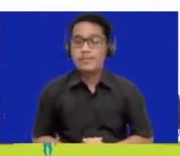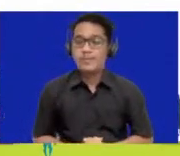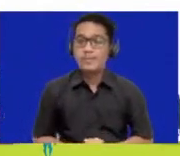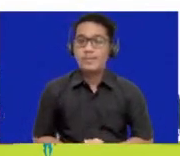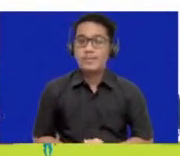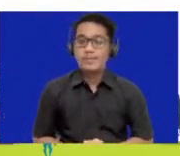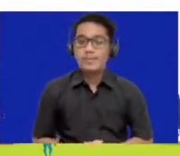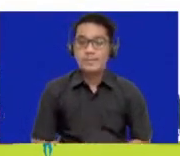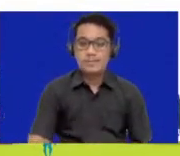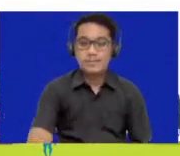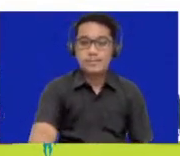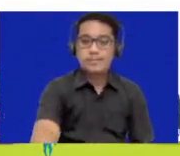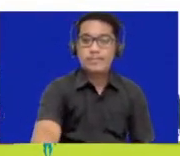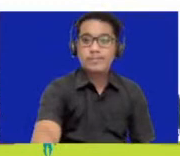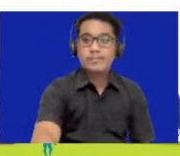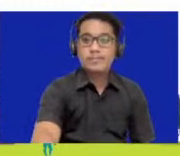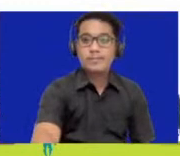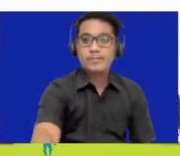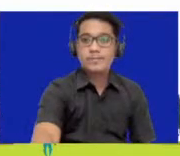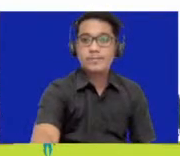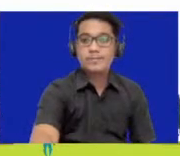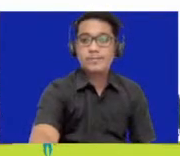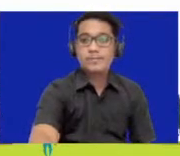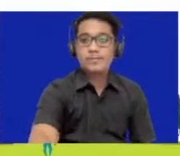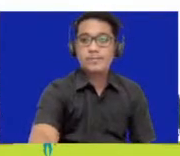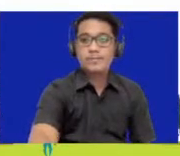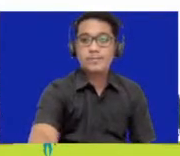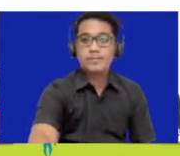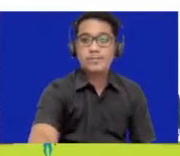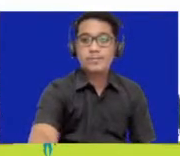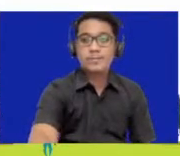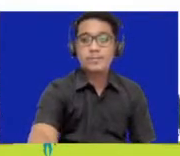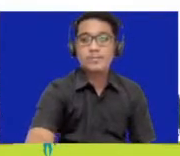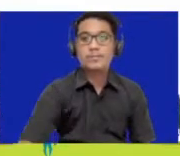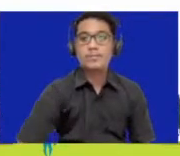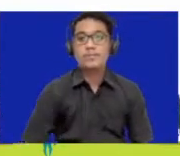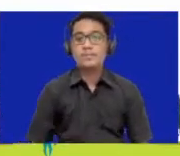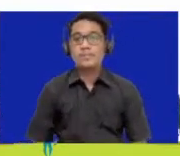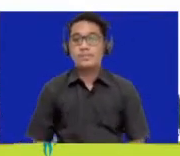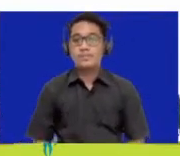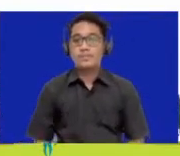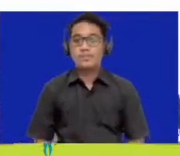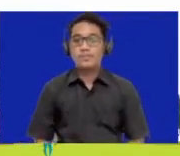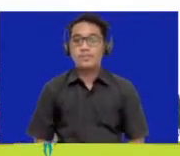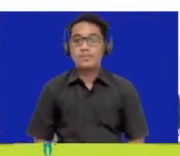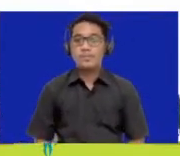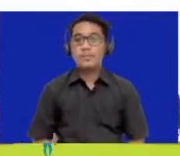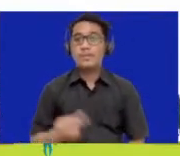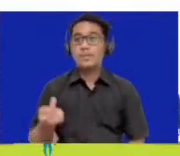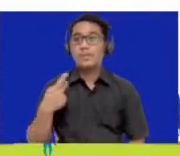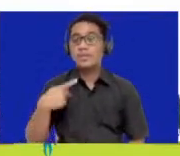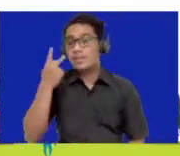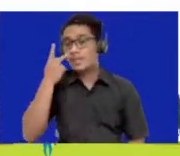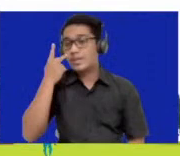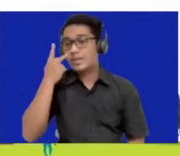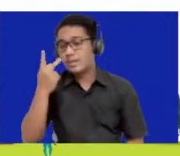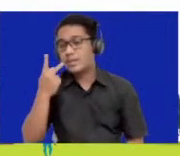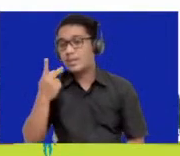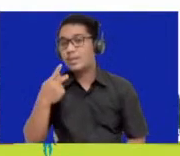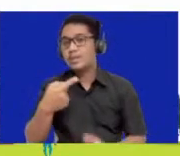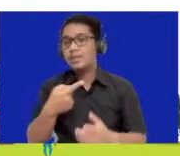What we say is saw in 1970, the base year of our